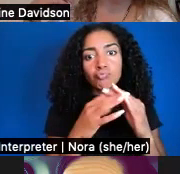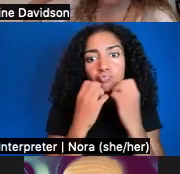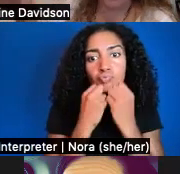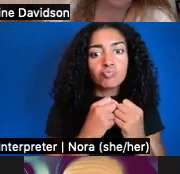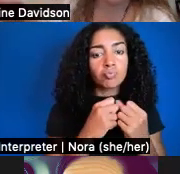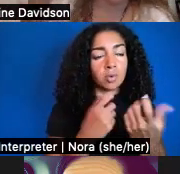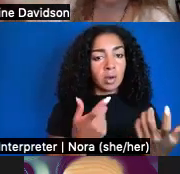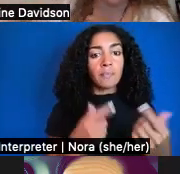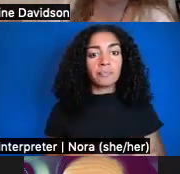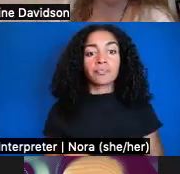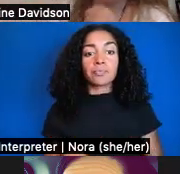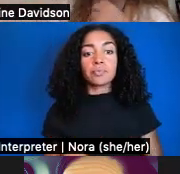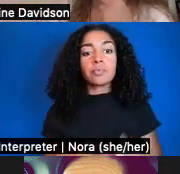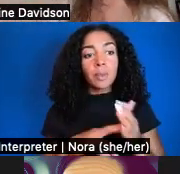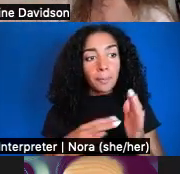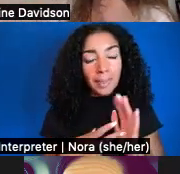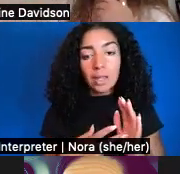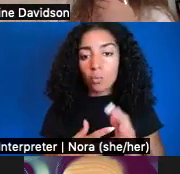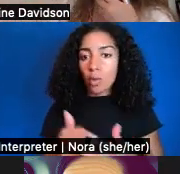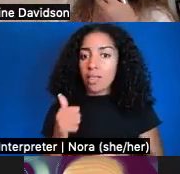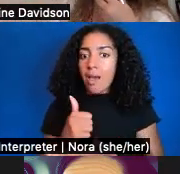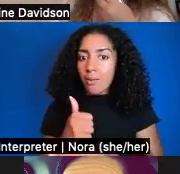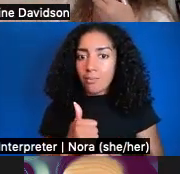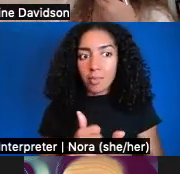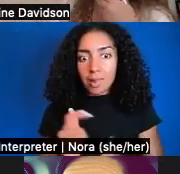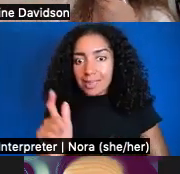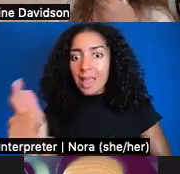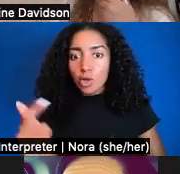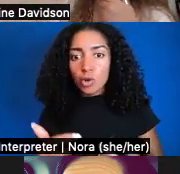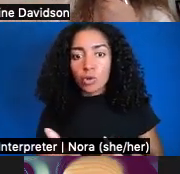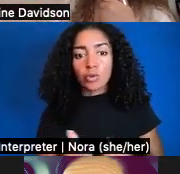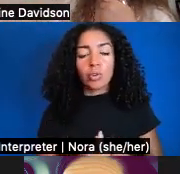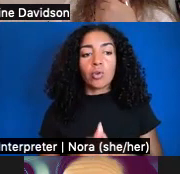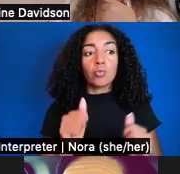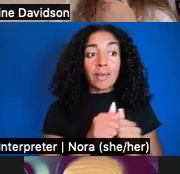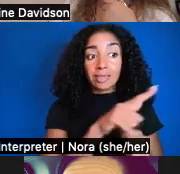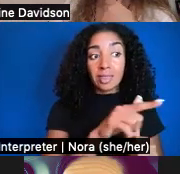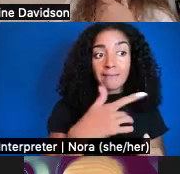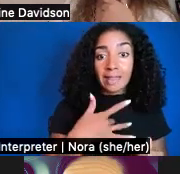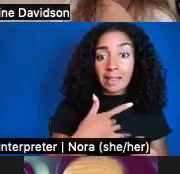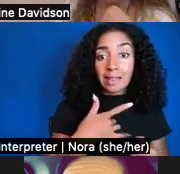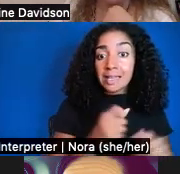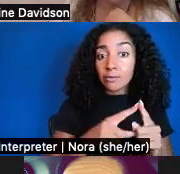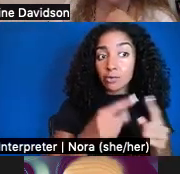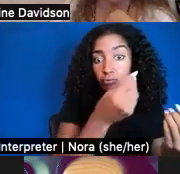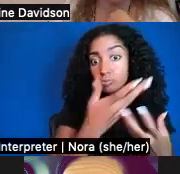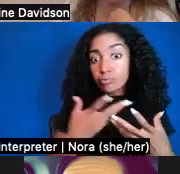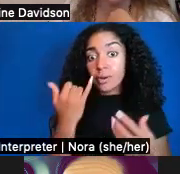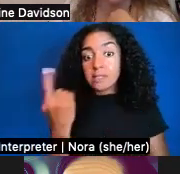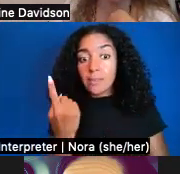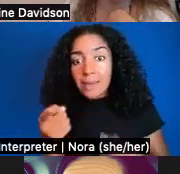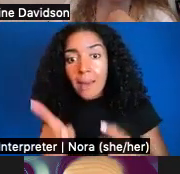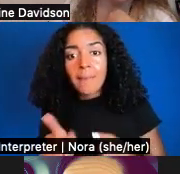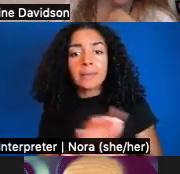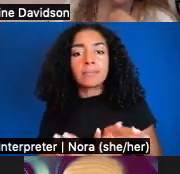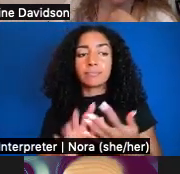or all the things. And we'll talk more about that, but just really, really super important to, if they don't want to go give hugs